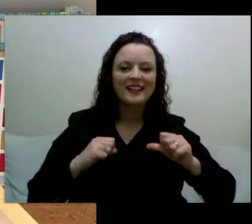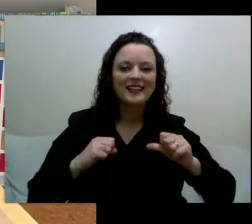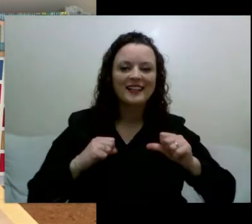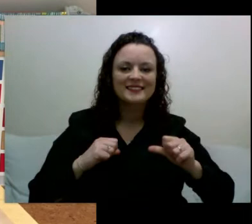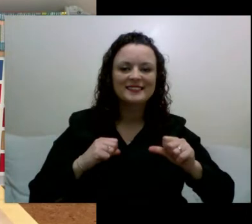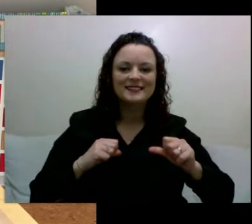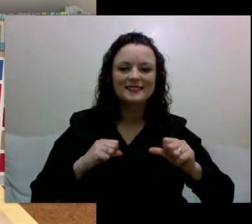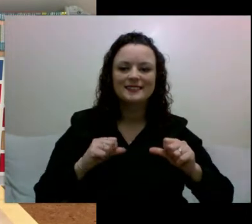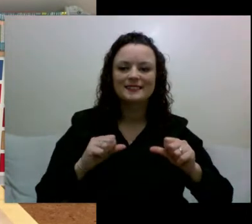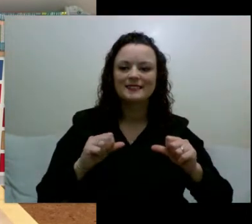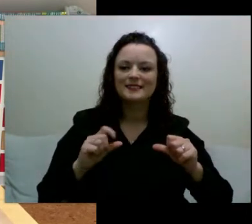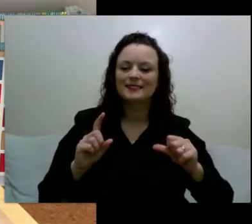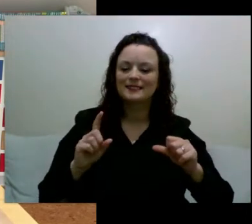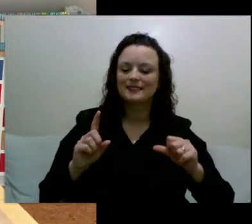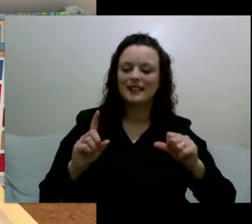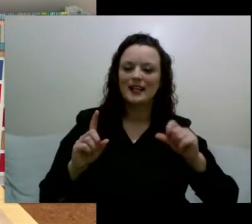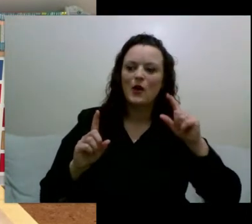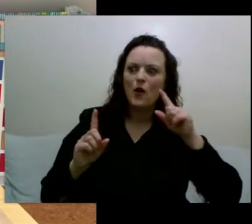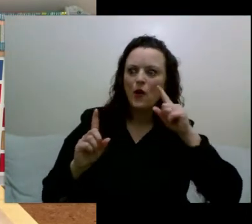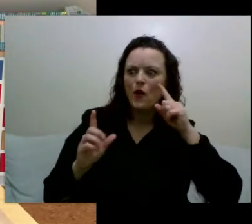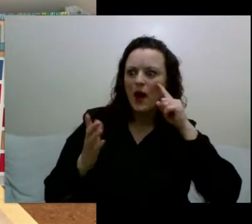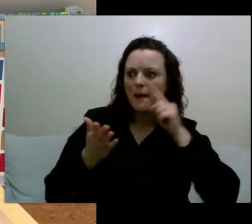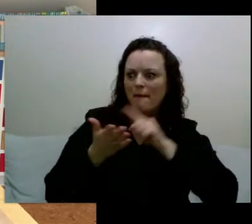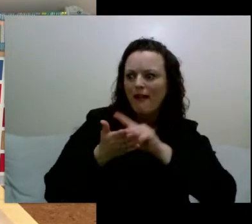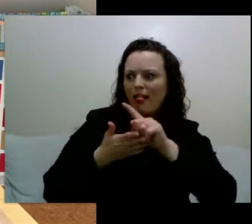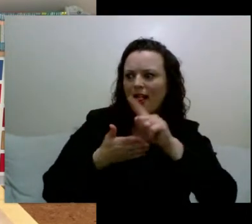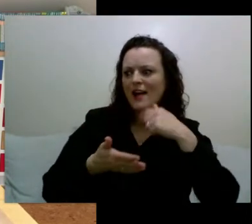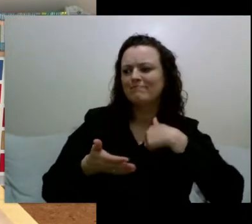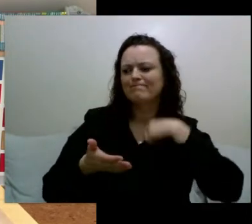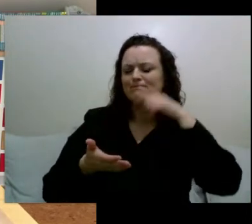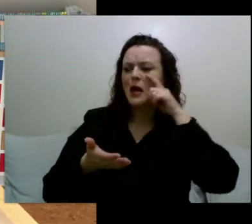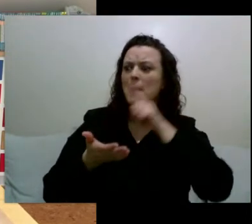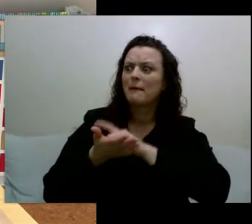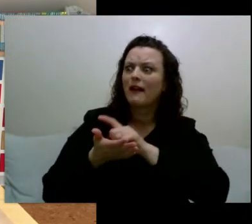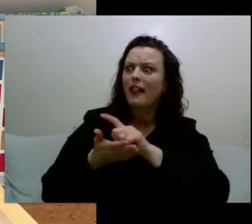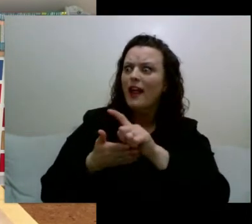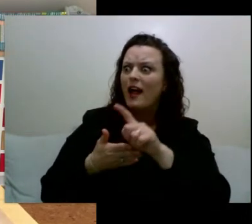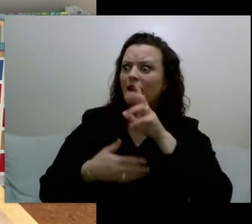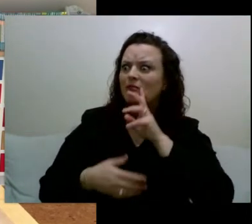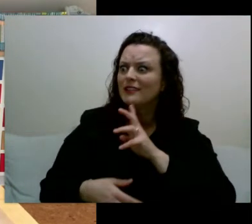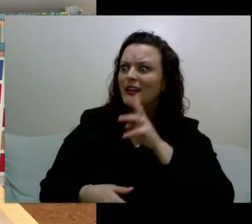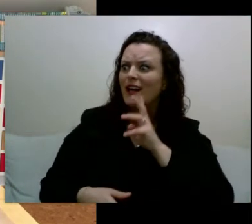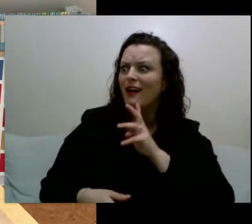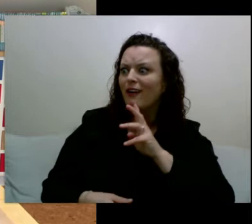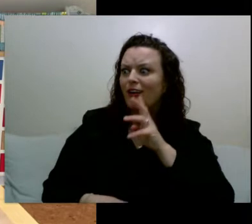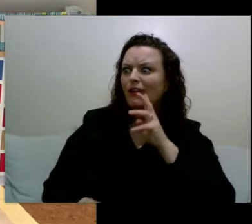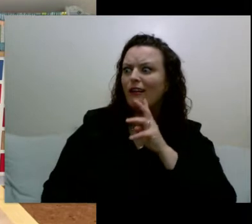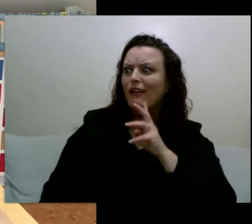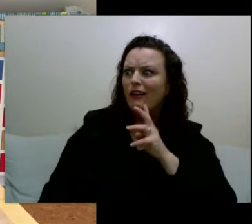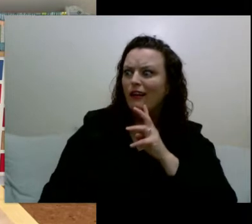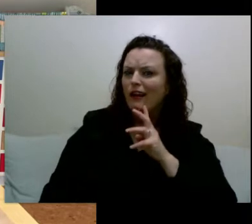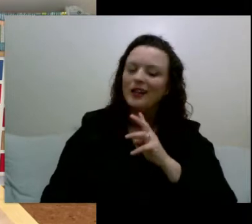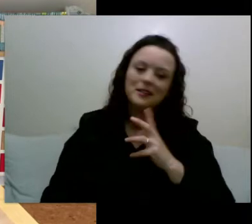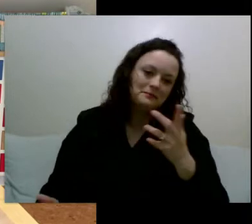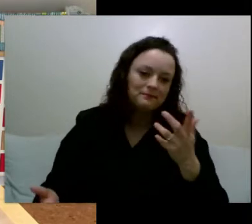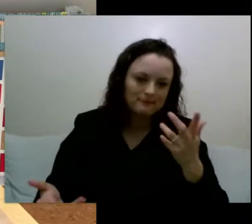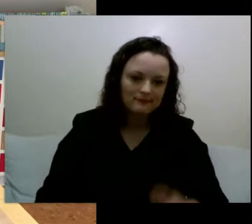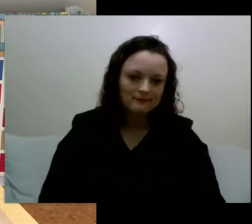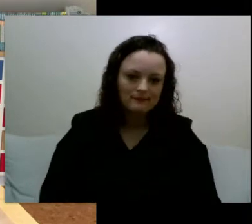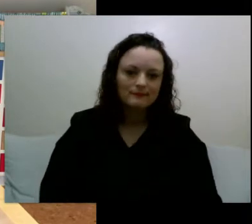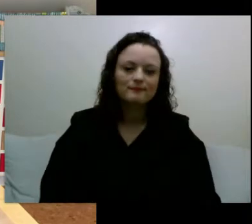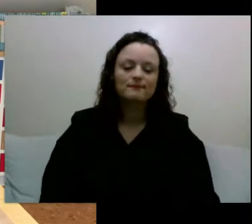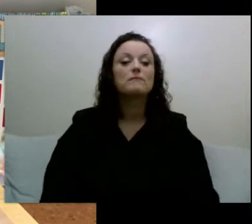I'm in love. I'm so in love. Oh. Yeah, there we go.